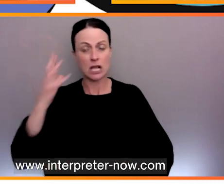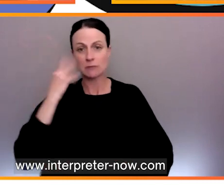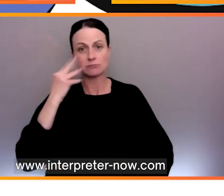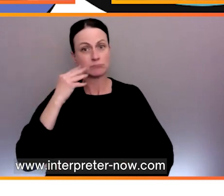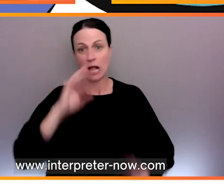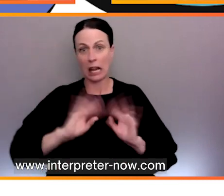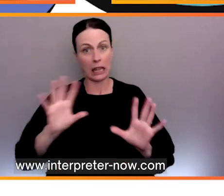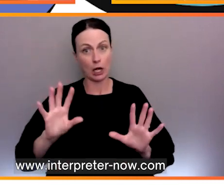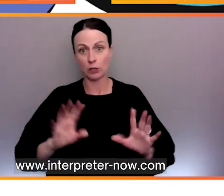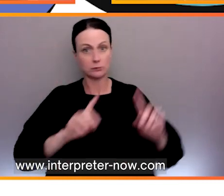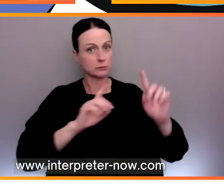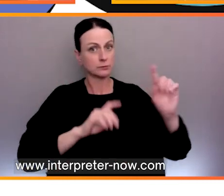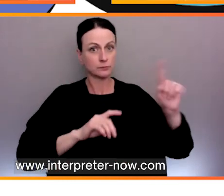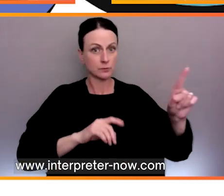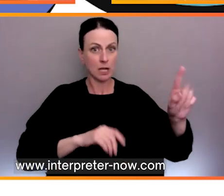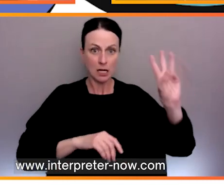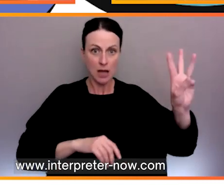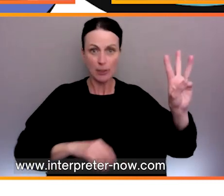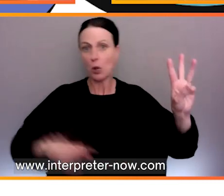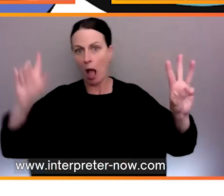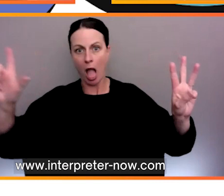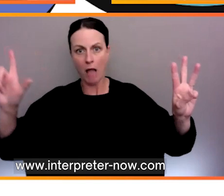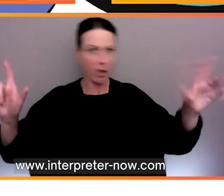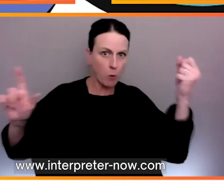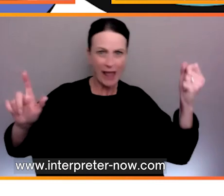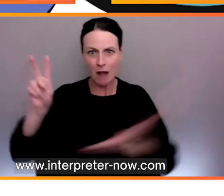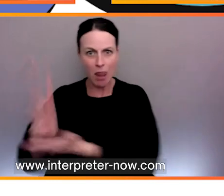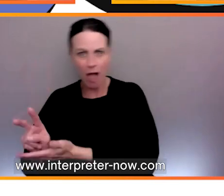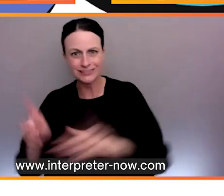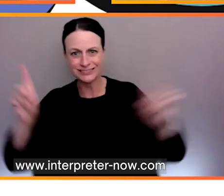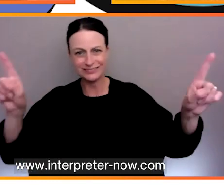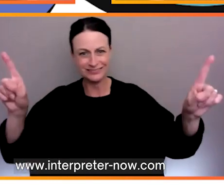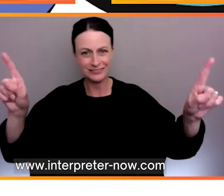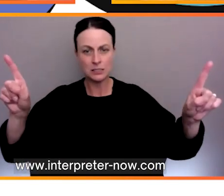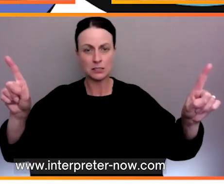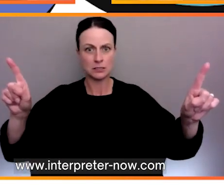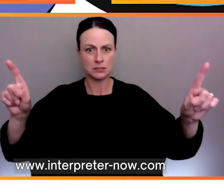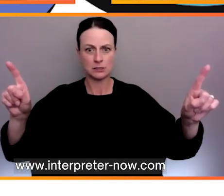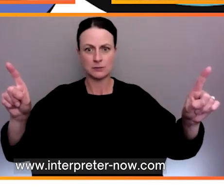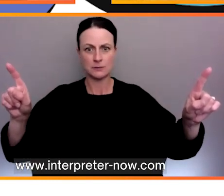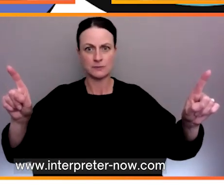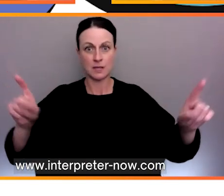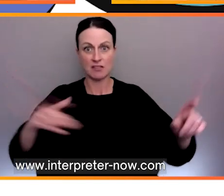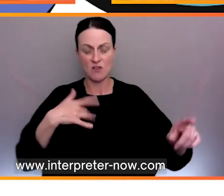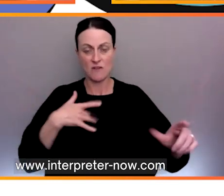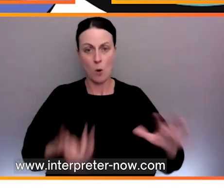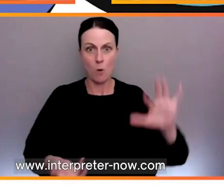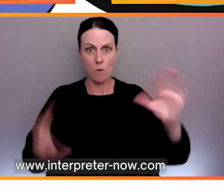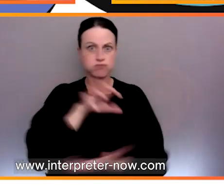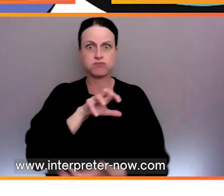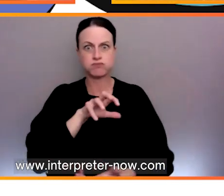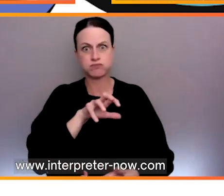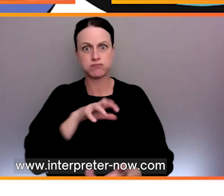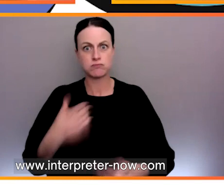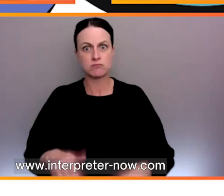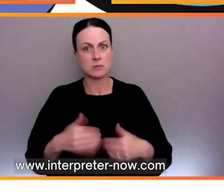upside down, that's a whole thing. Because when we're staying, in a system that perhaps